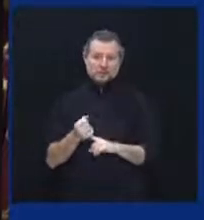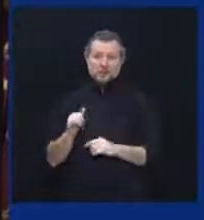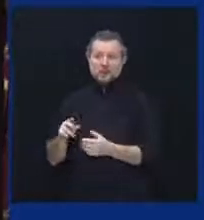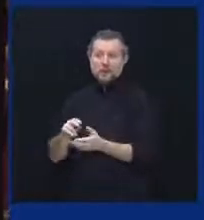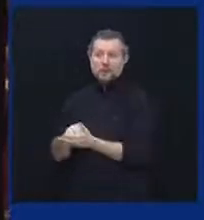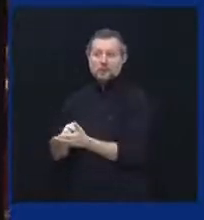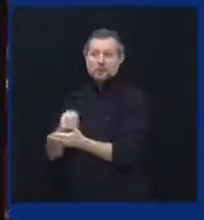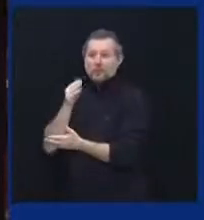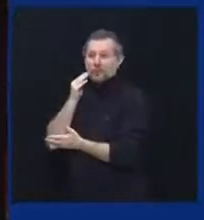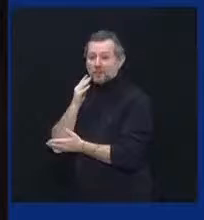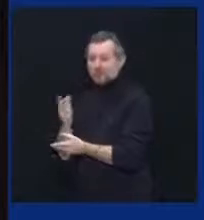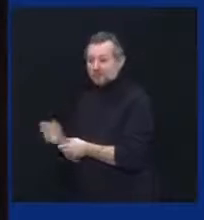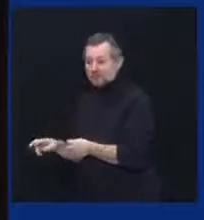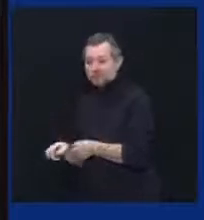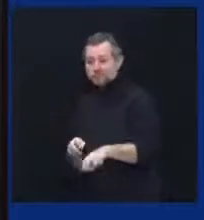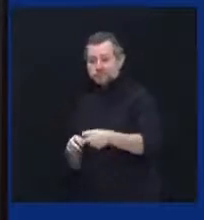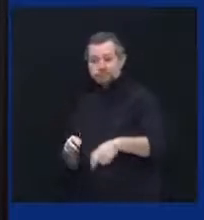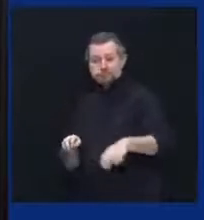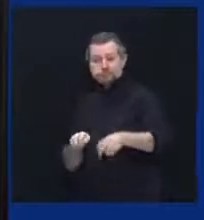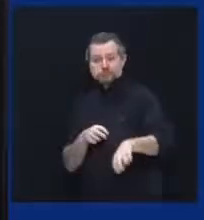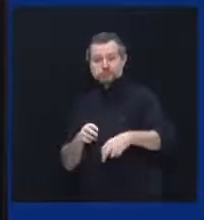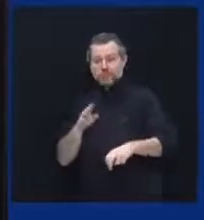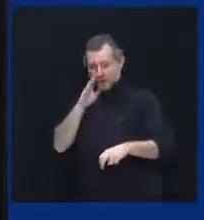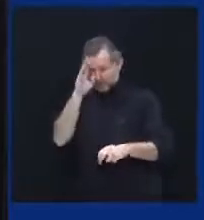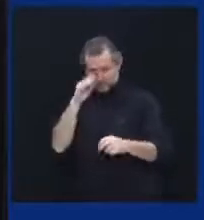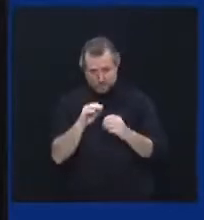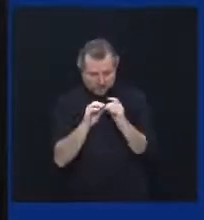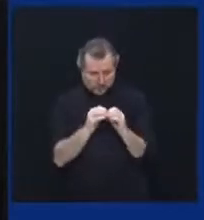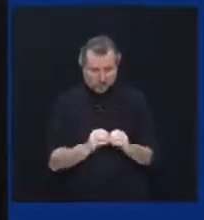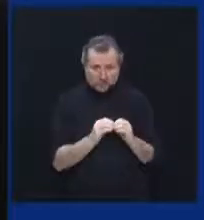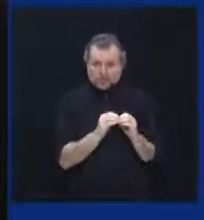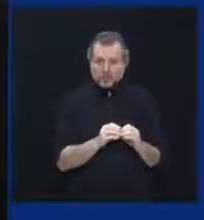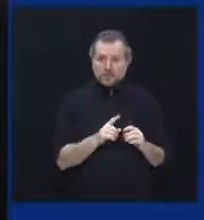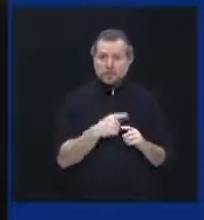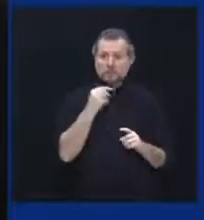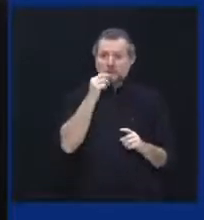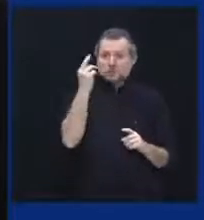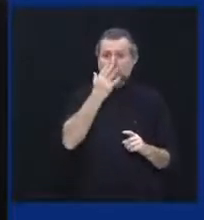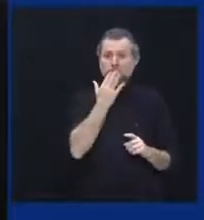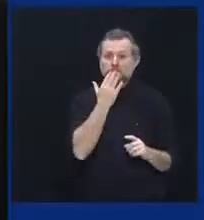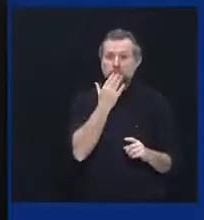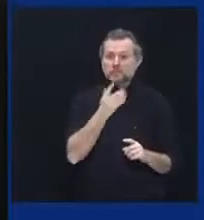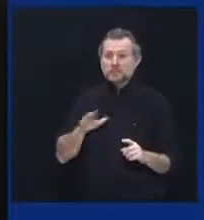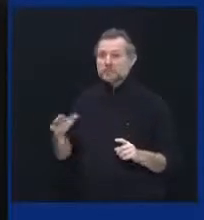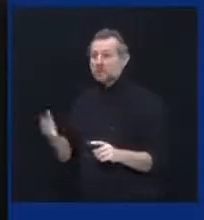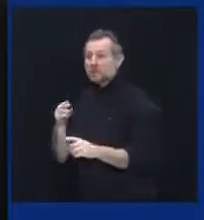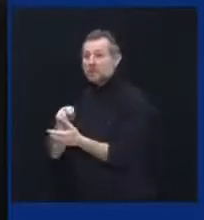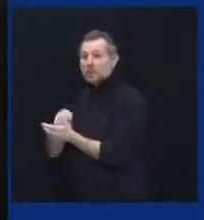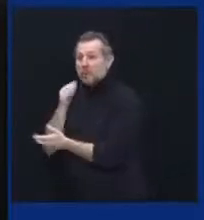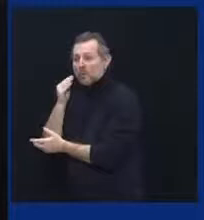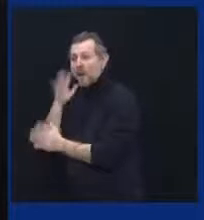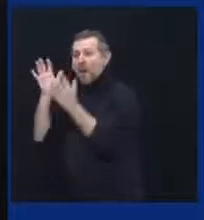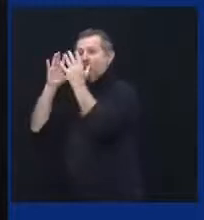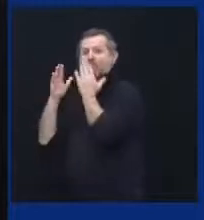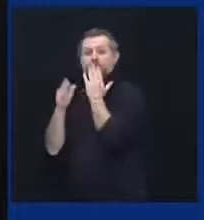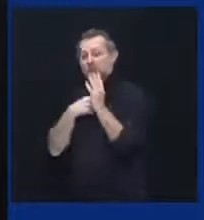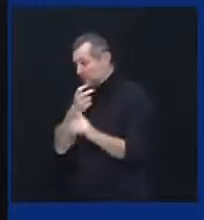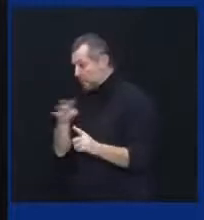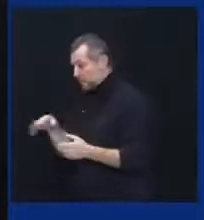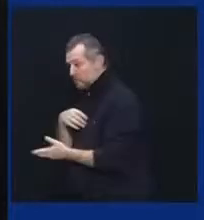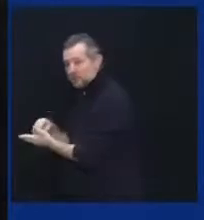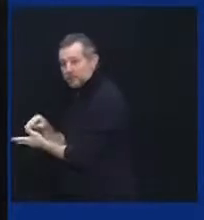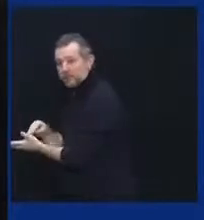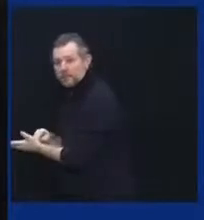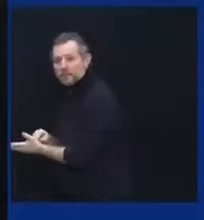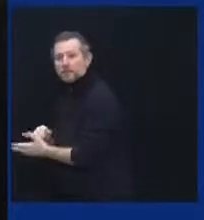people were transferred to the hospital, and then we were tracking the hospital numbers. And then we realized that people were dying in nursing homes, we tracked those numbers. But it's important to know where someone